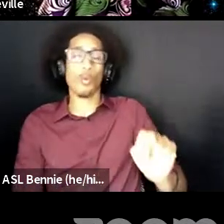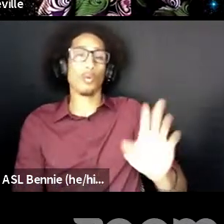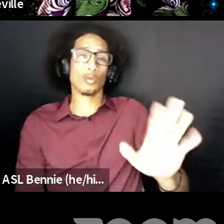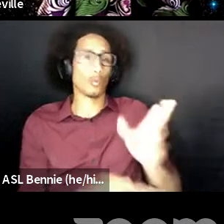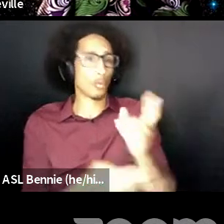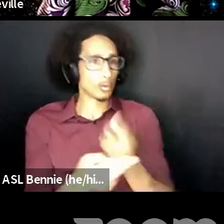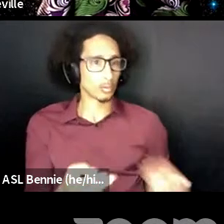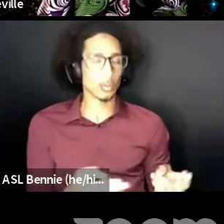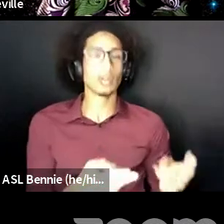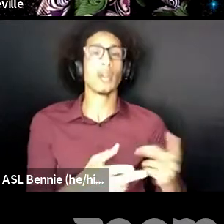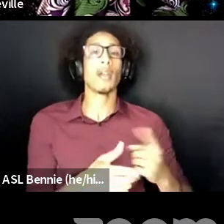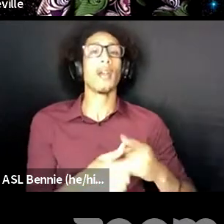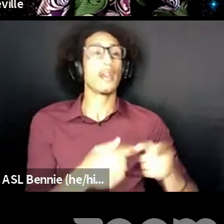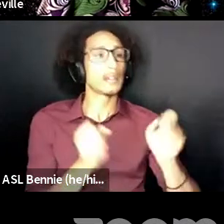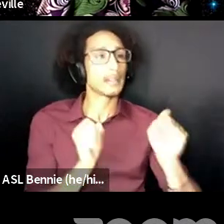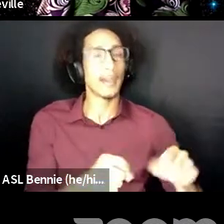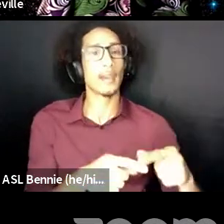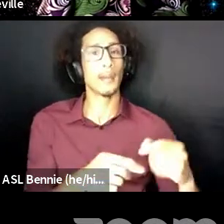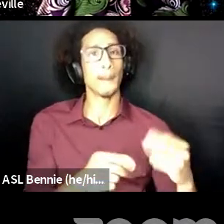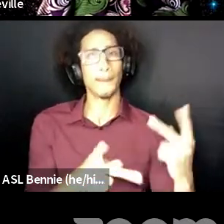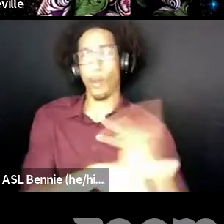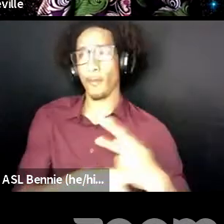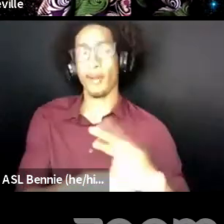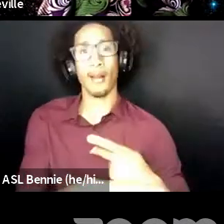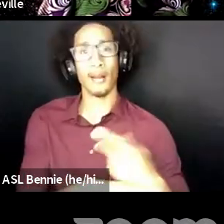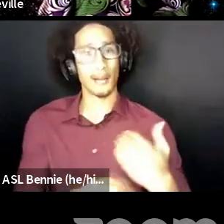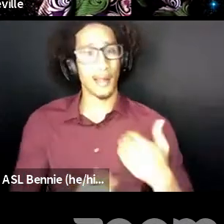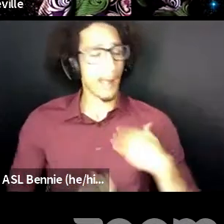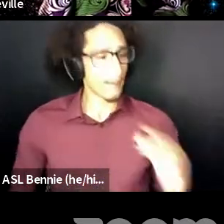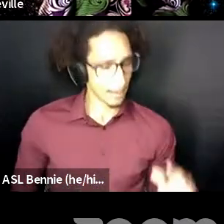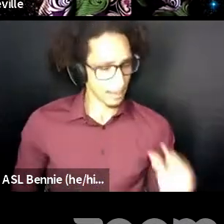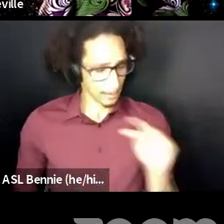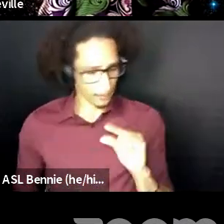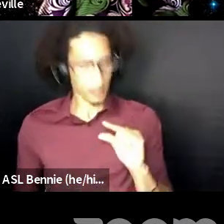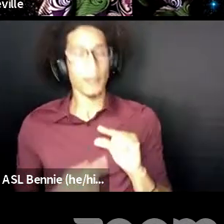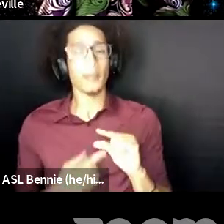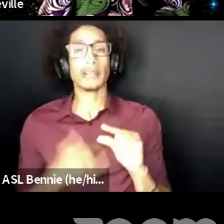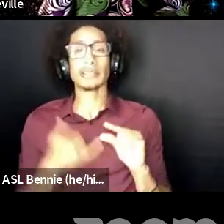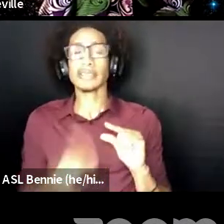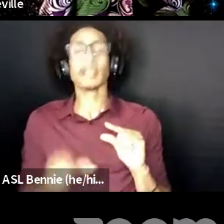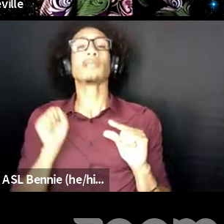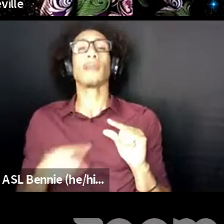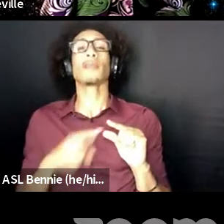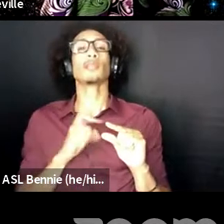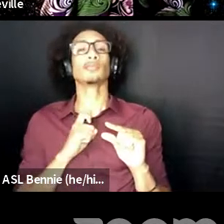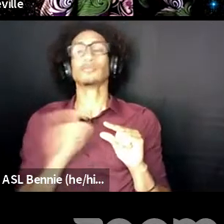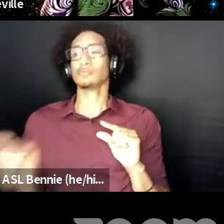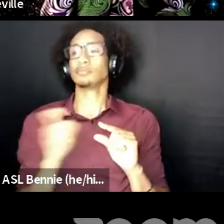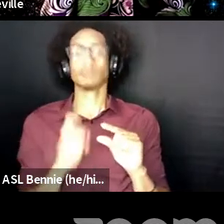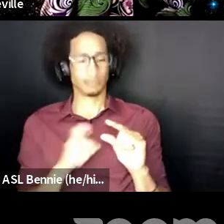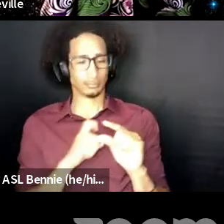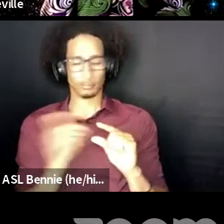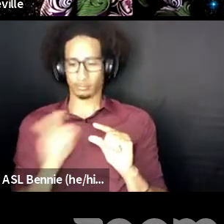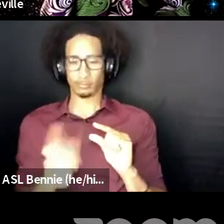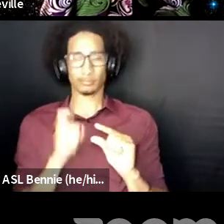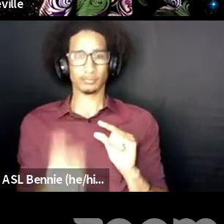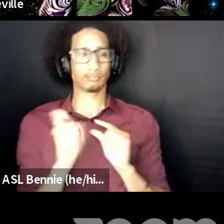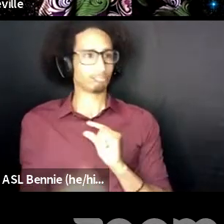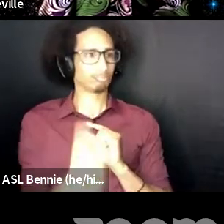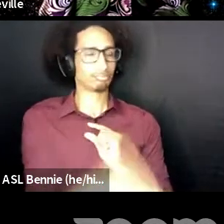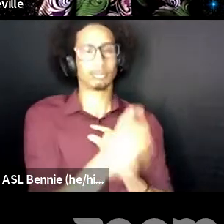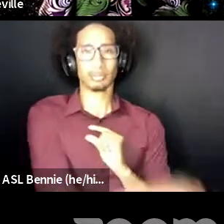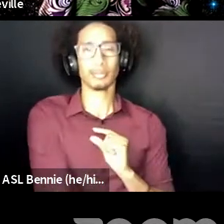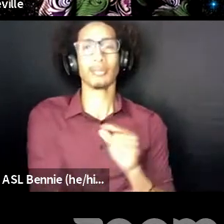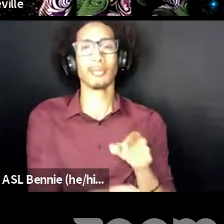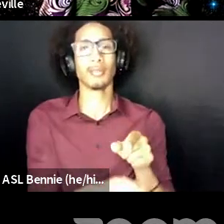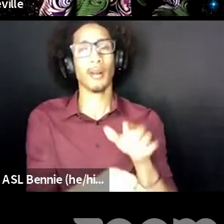know, I'm gonna sound like a hippie, she multiplied love, you know what I mean? She multiplied abundance, love, trust,